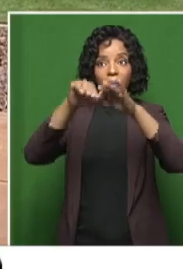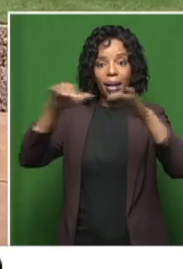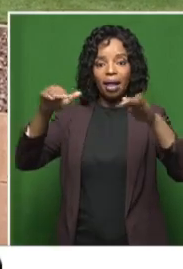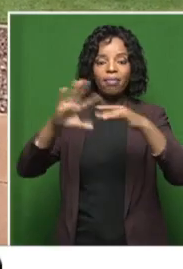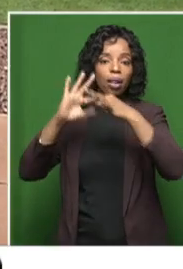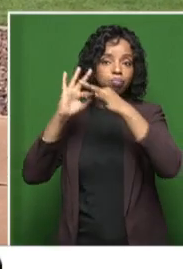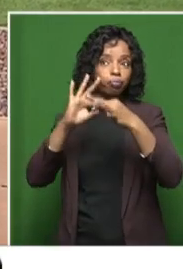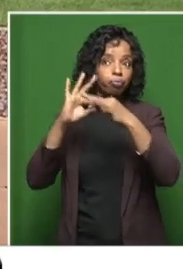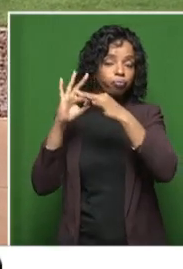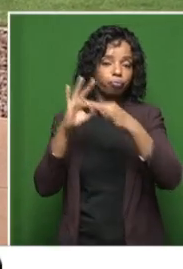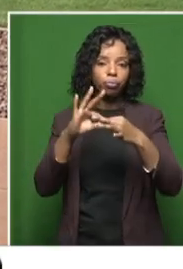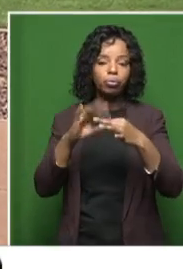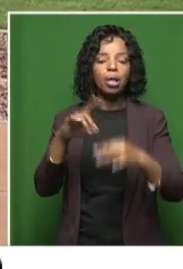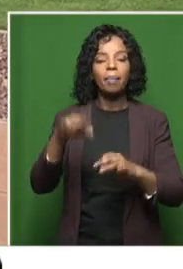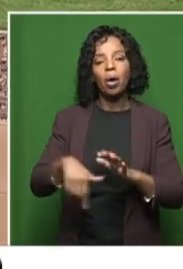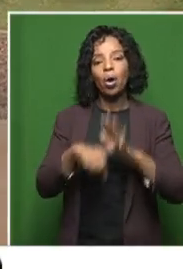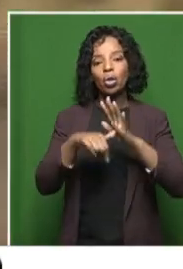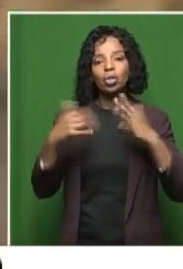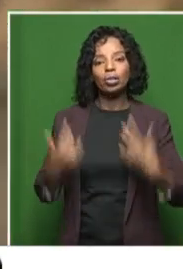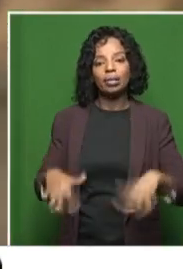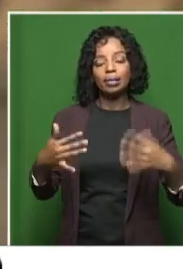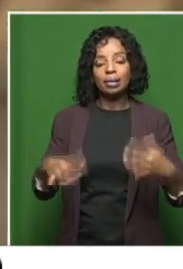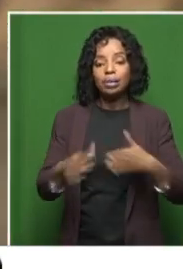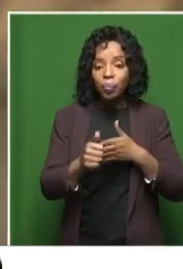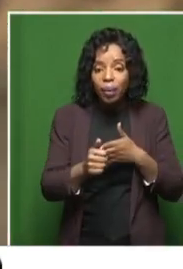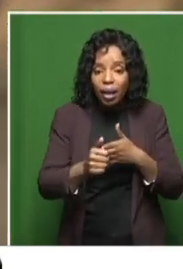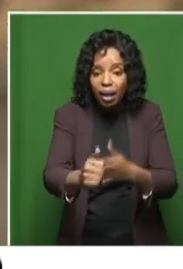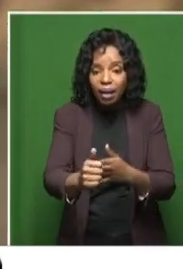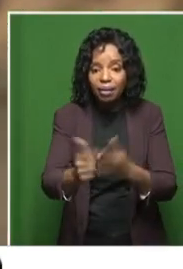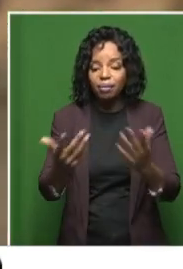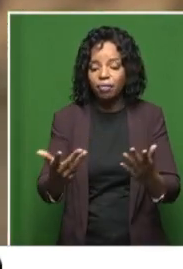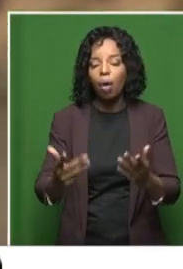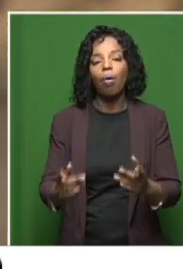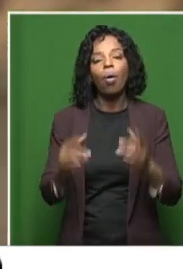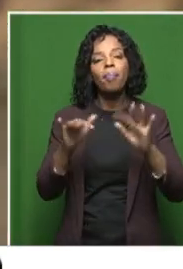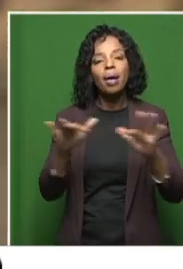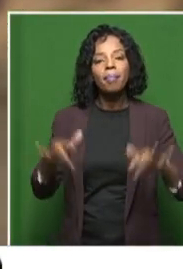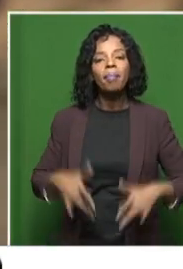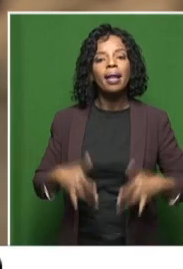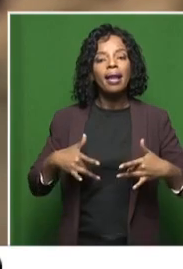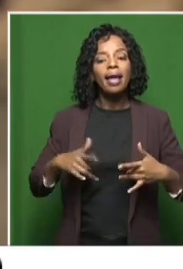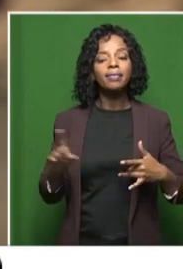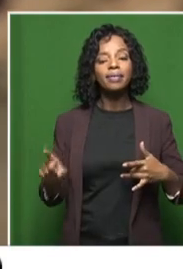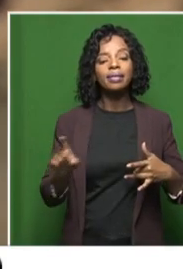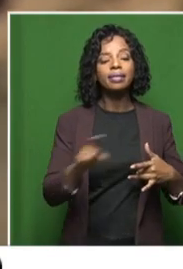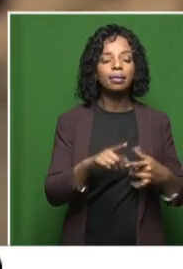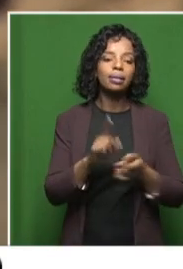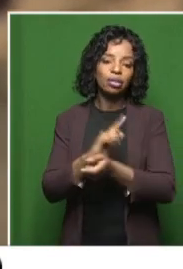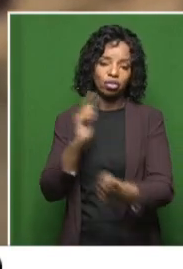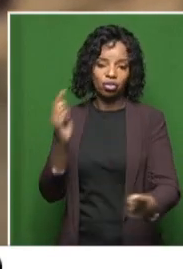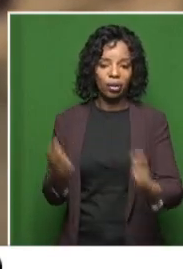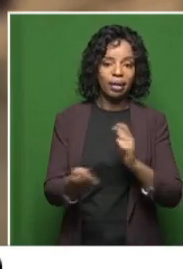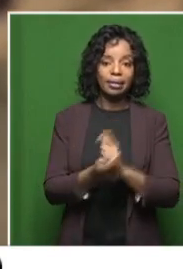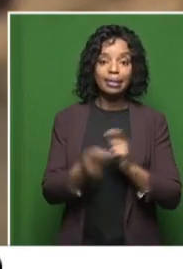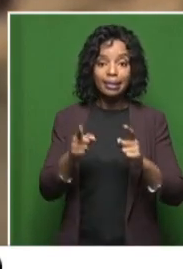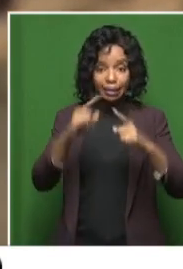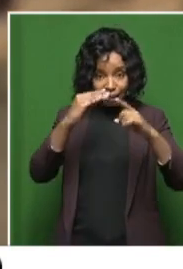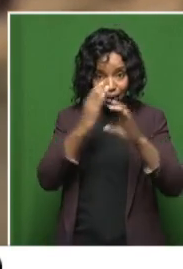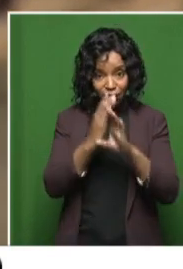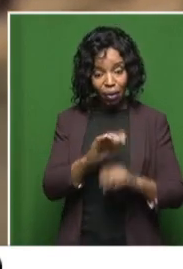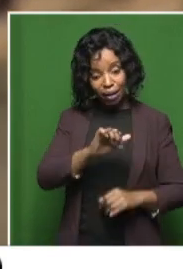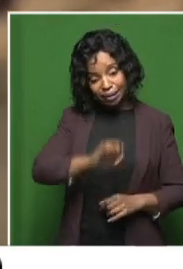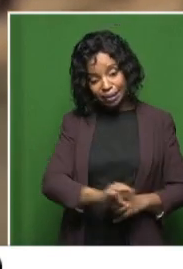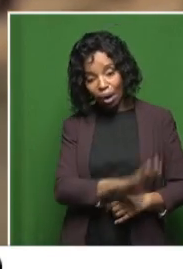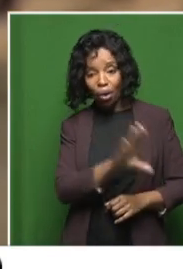lead for? We must be seen to be leading for changing the lives of our people, and that's not about just a South African issue, it's a